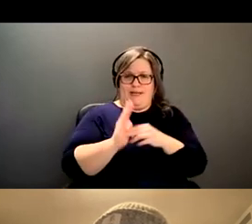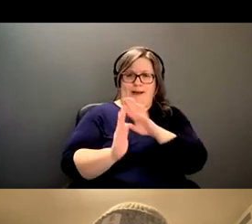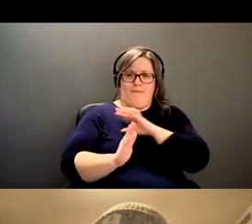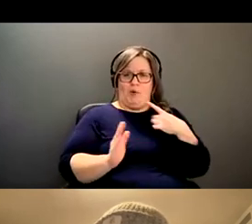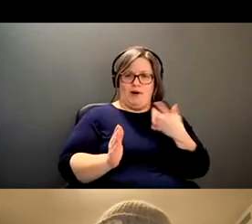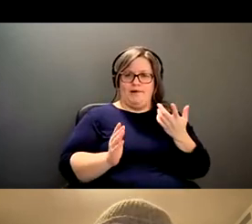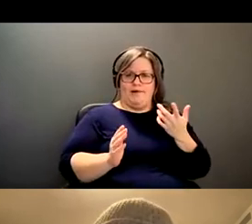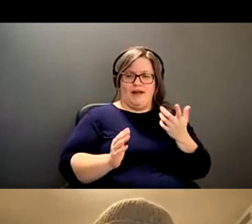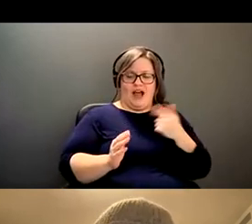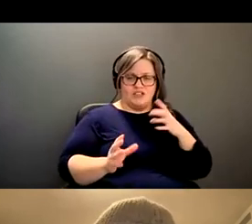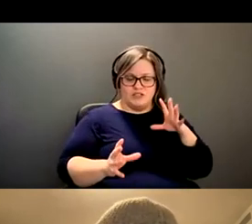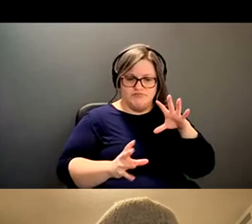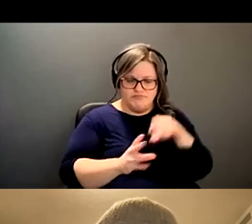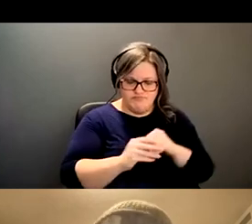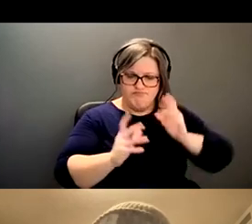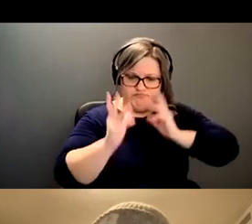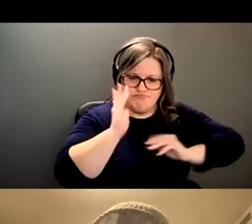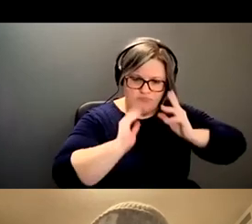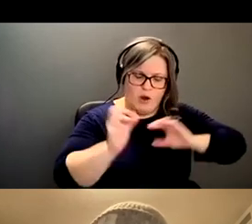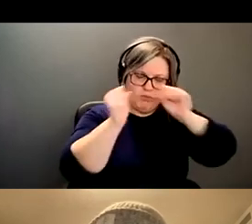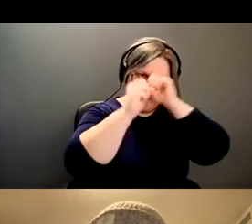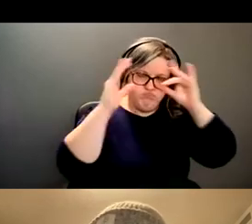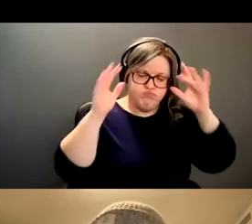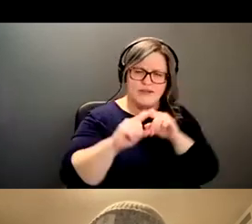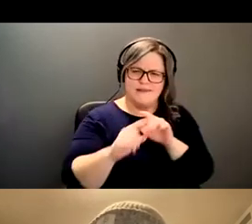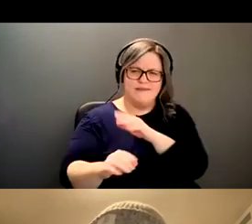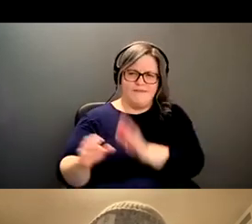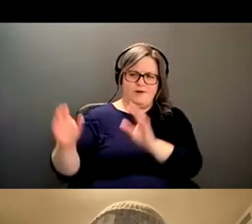kind of literacy can come into play in like everyday life.